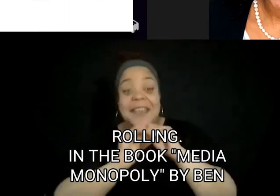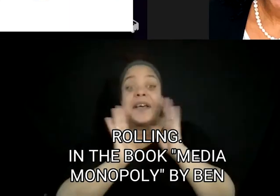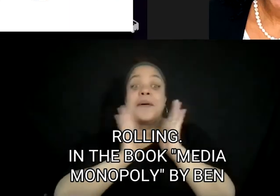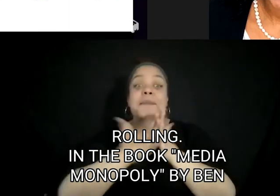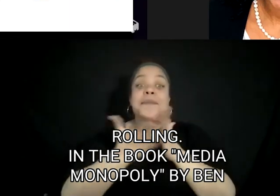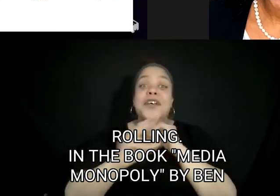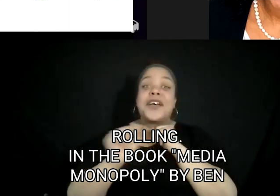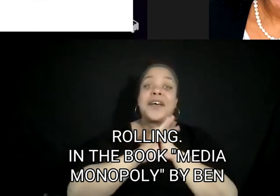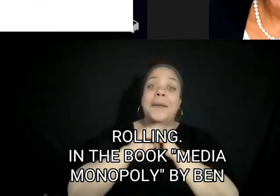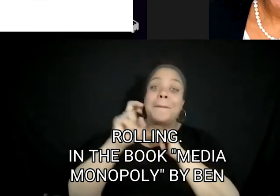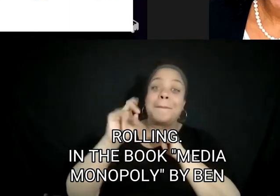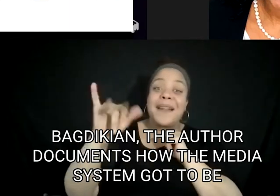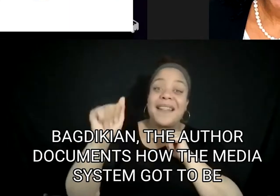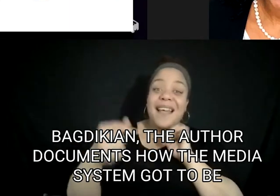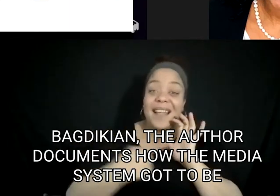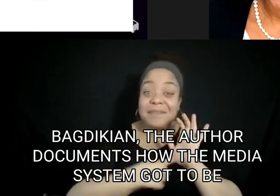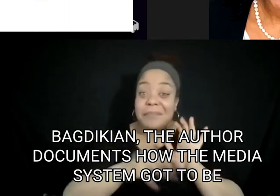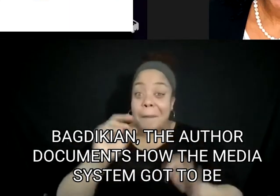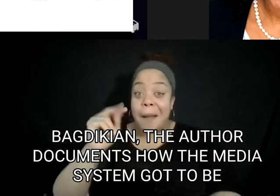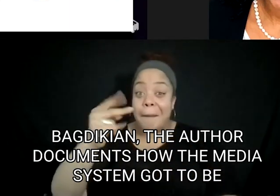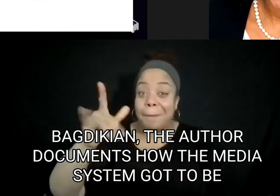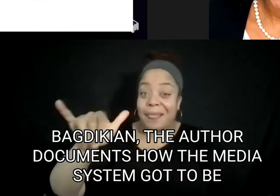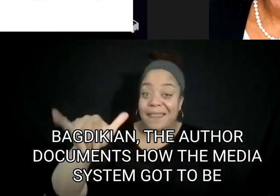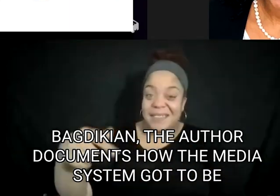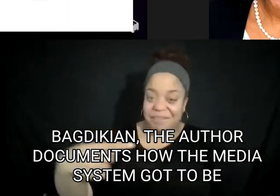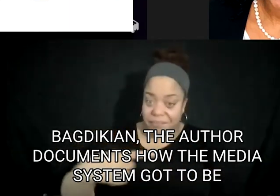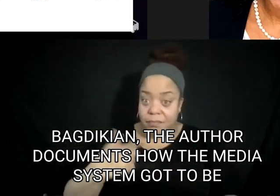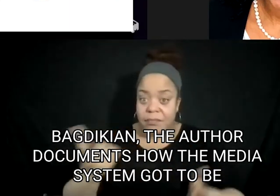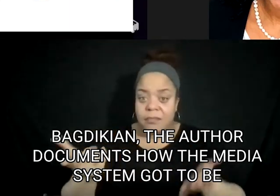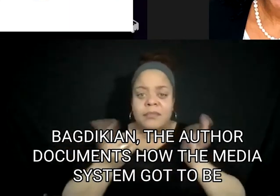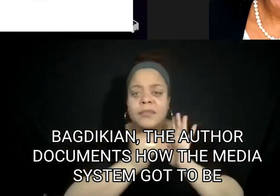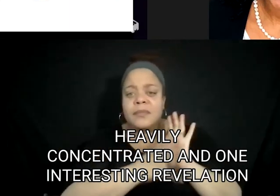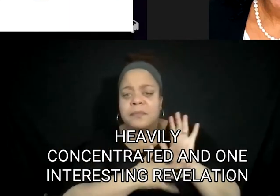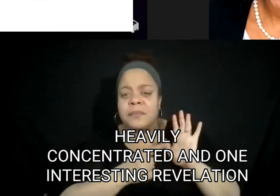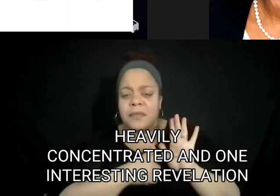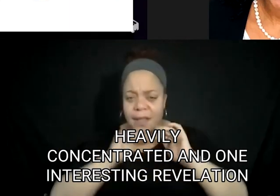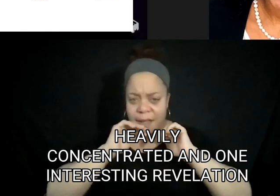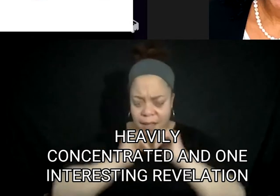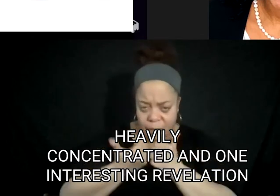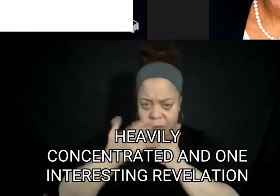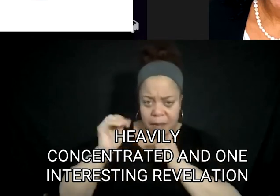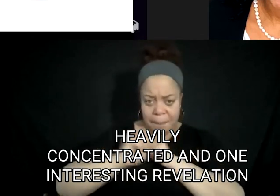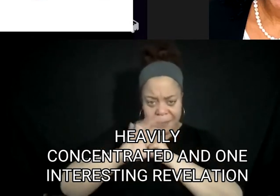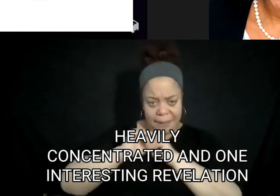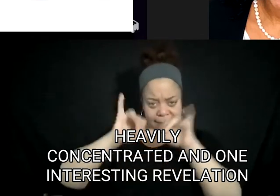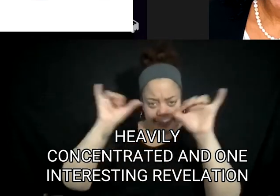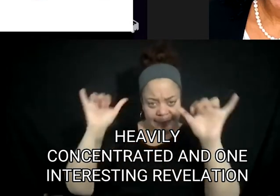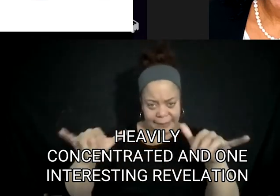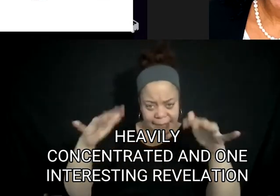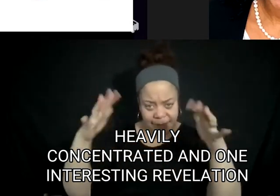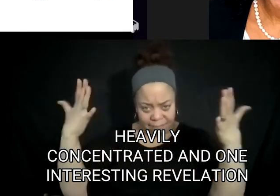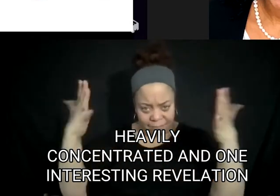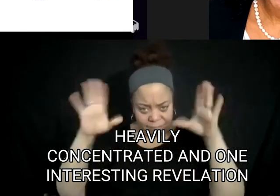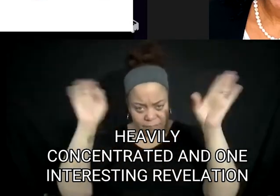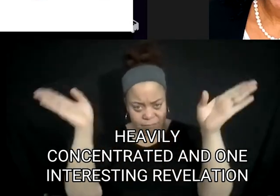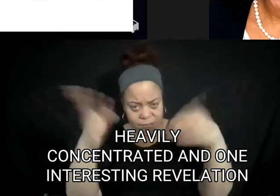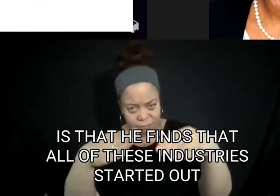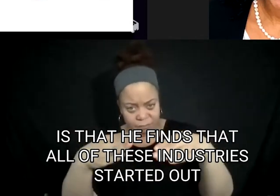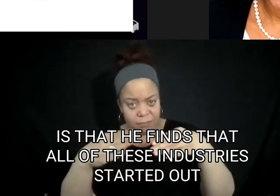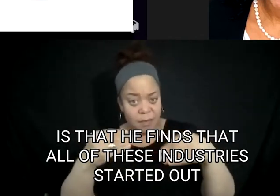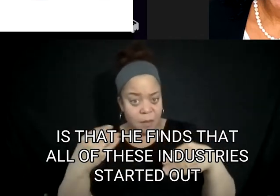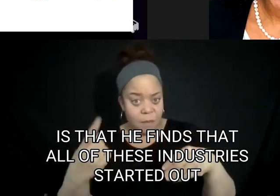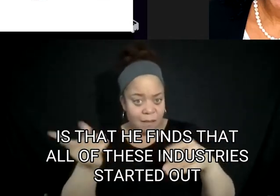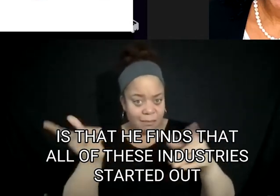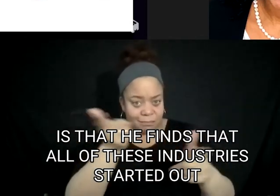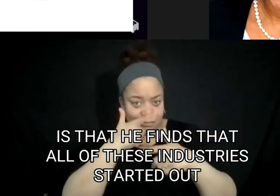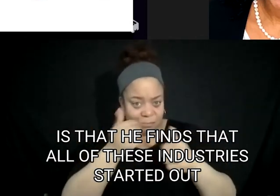one interesting revelation is that he finds that all of these industries started out, you know, concentrated, you know, to begin with.